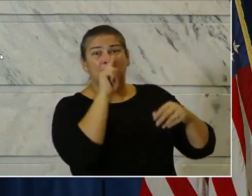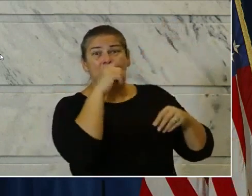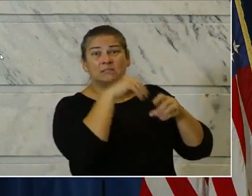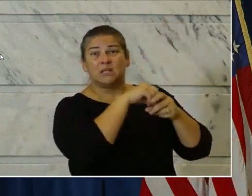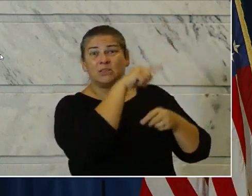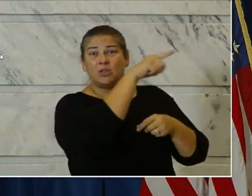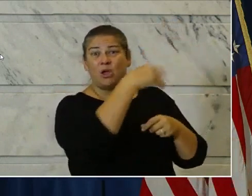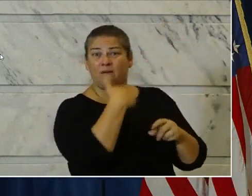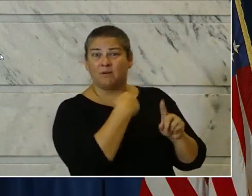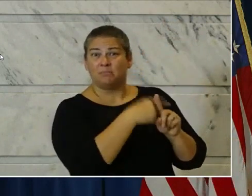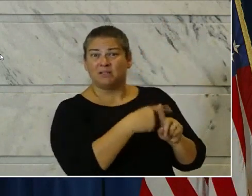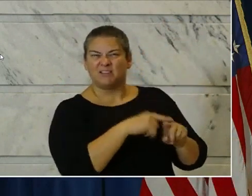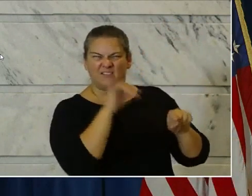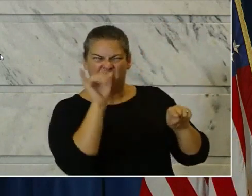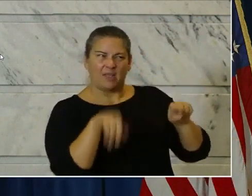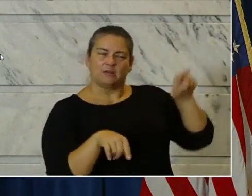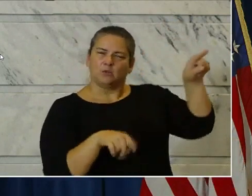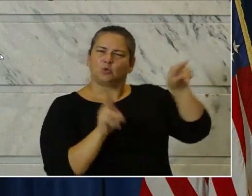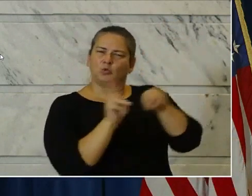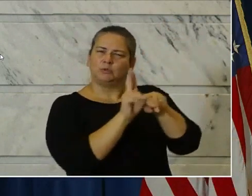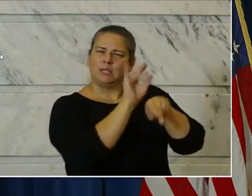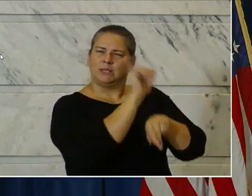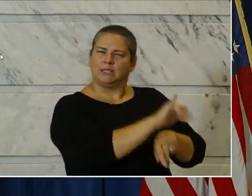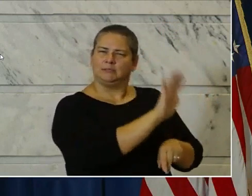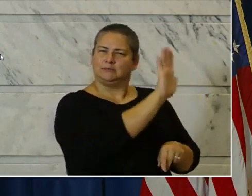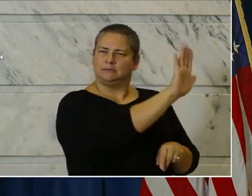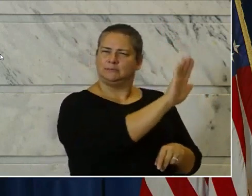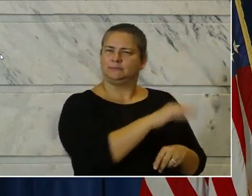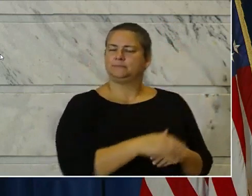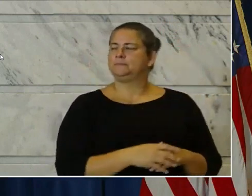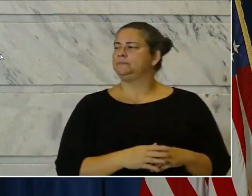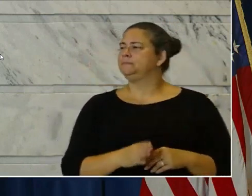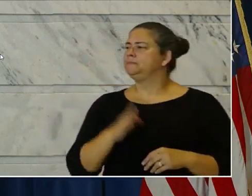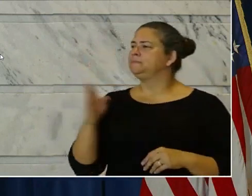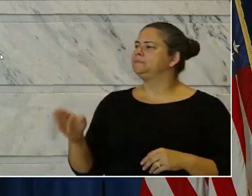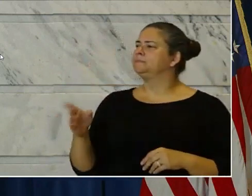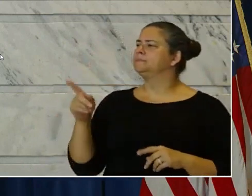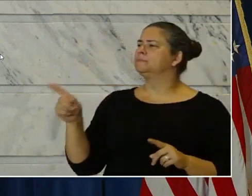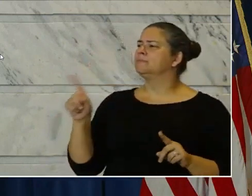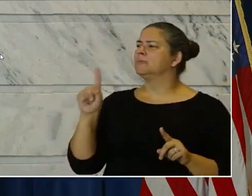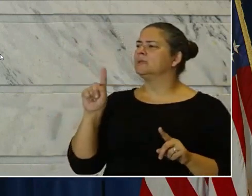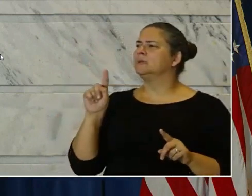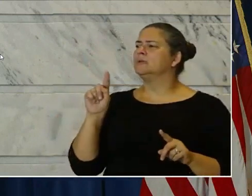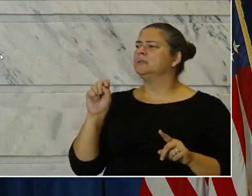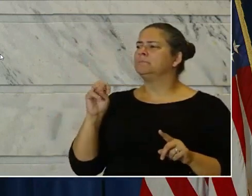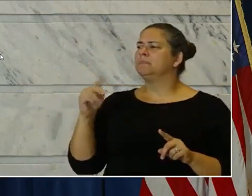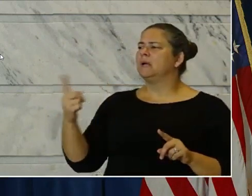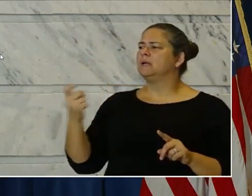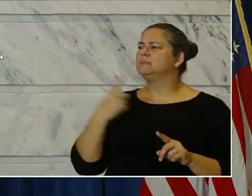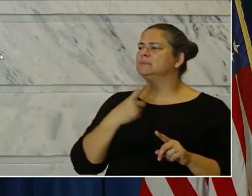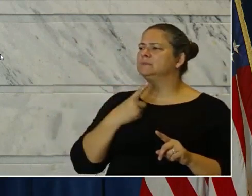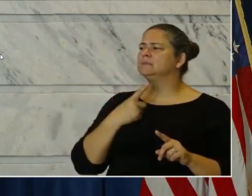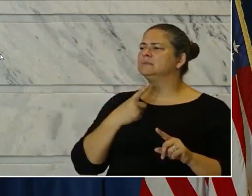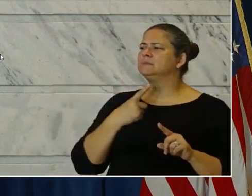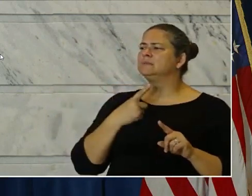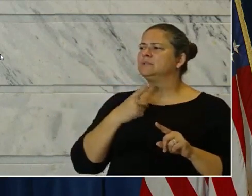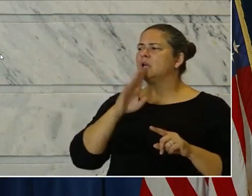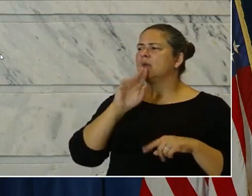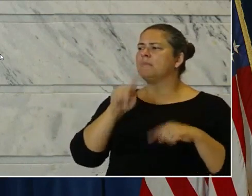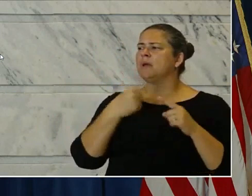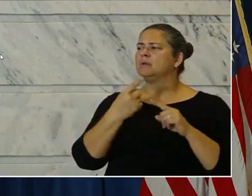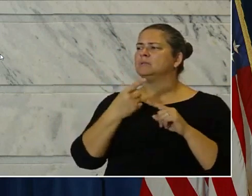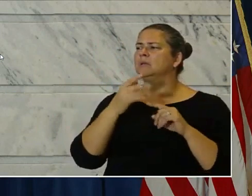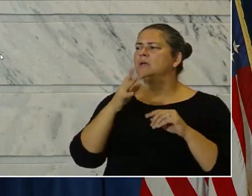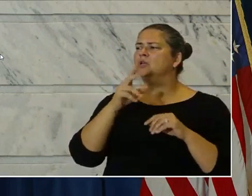information. Tom? I've been hearing over the weekend from state employees concerned, especially at the Department of Transportation Real